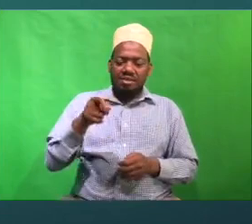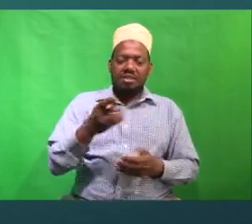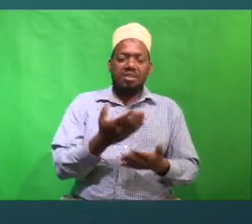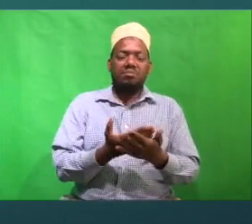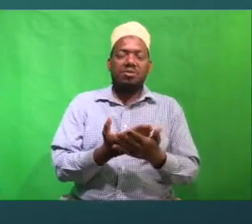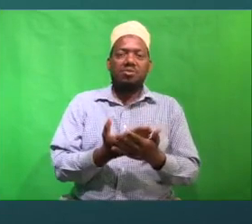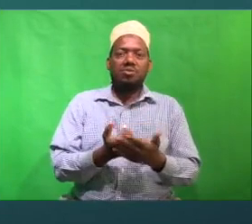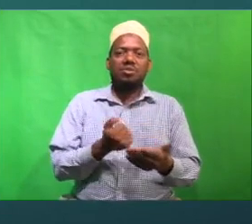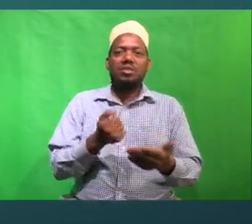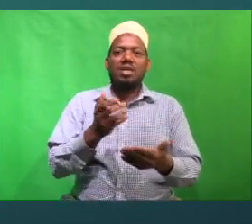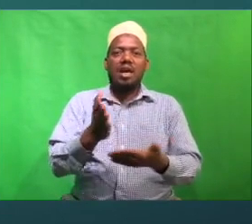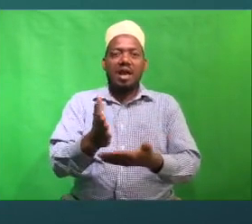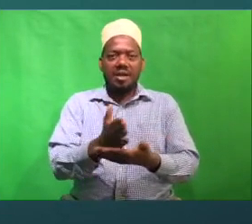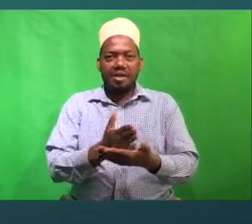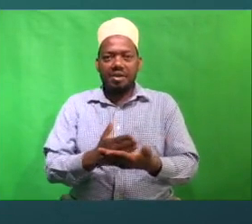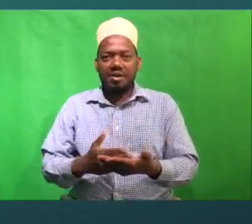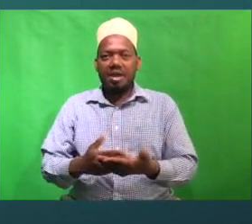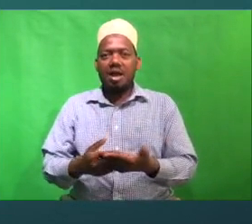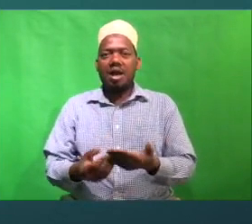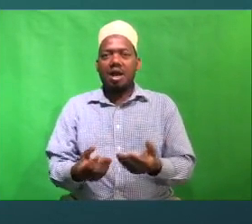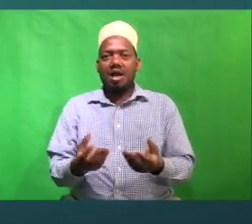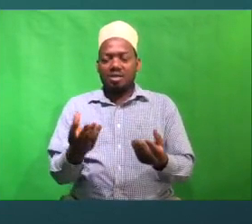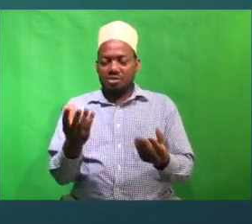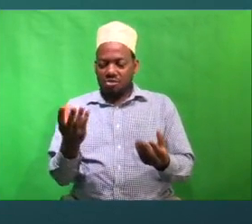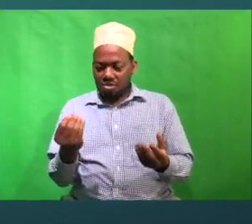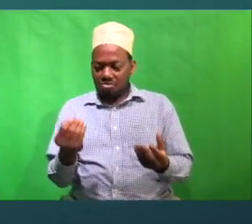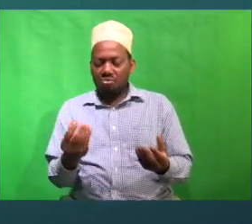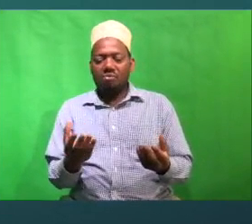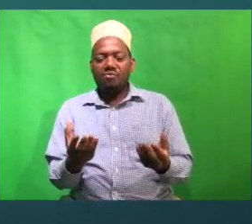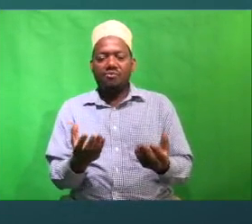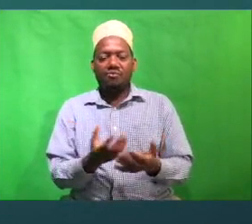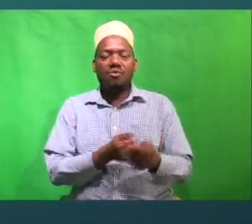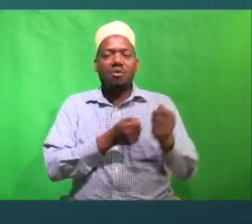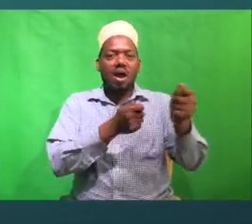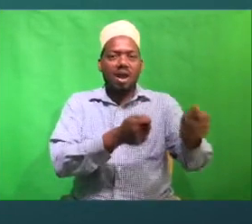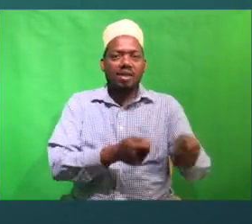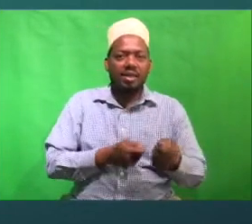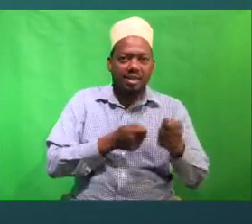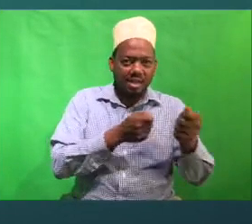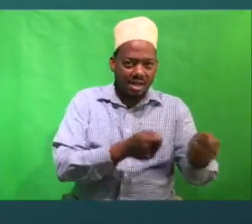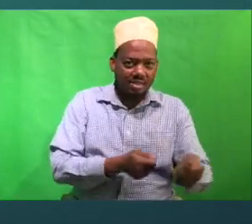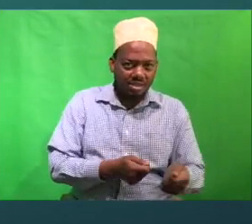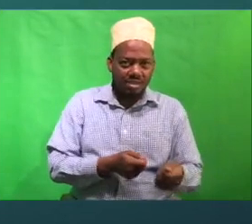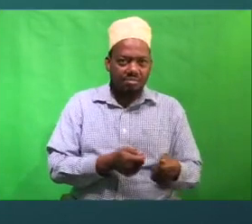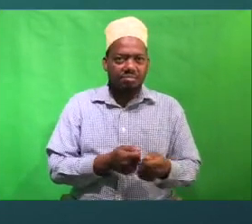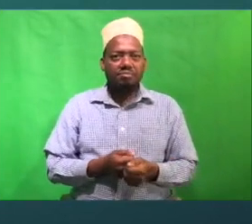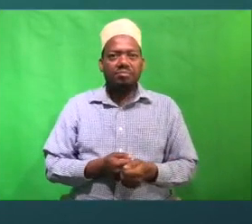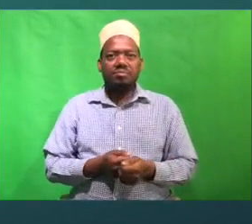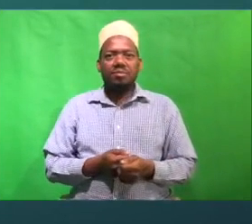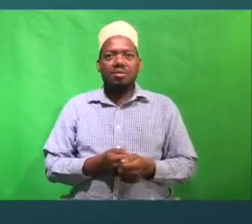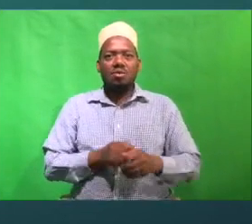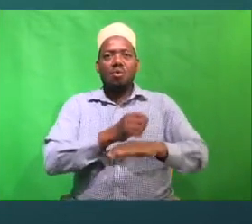is because such area are suitable for agriculture, and also is a